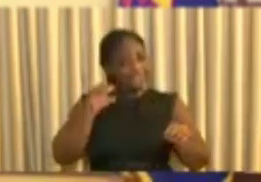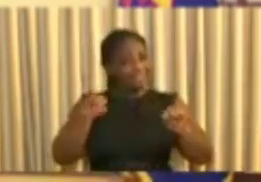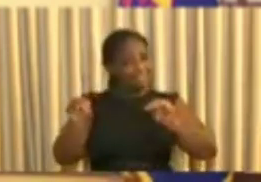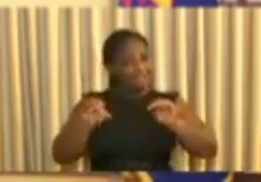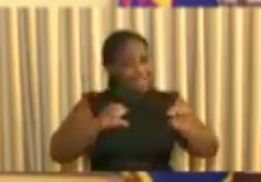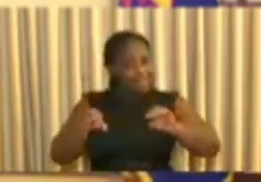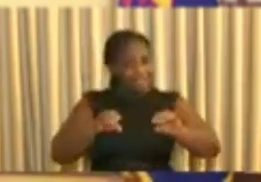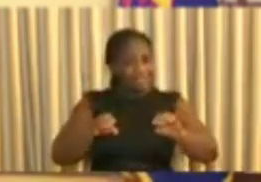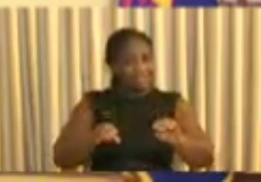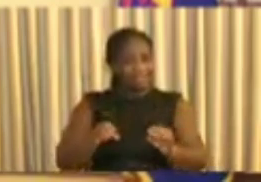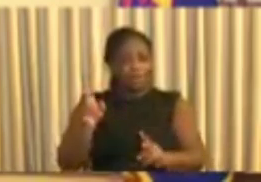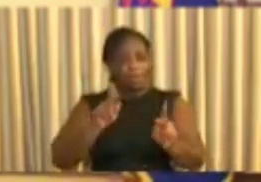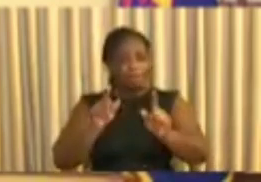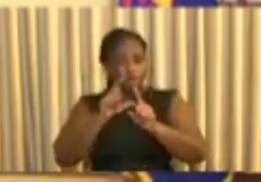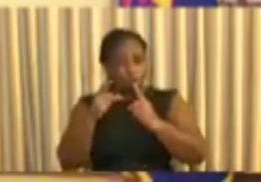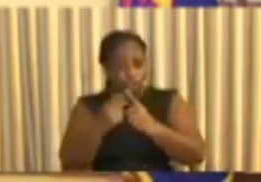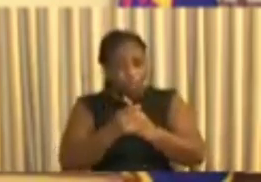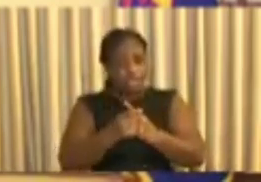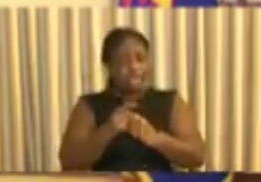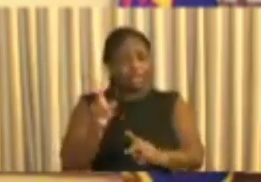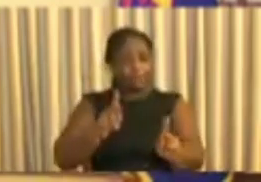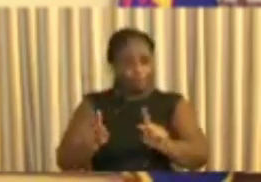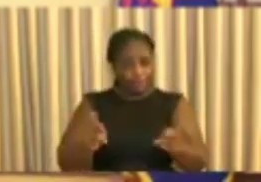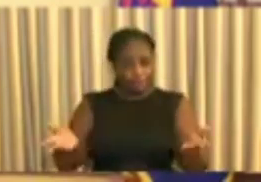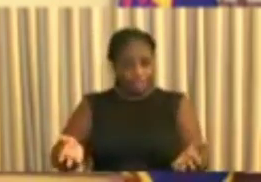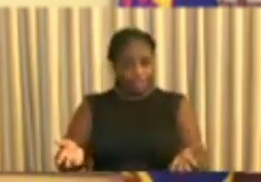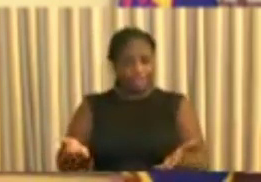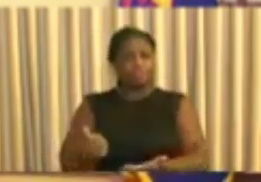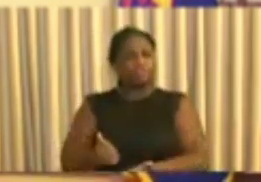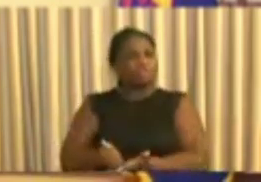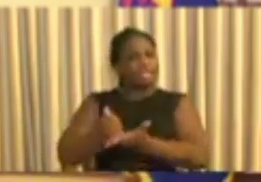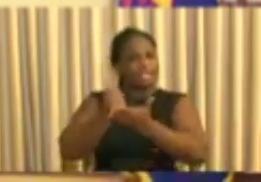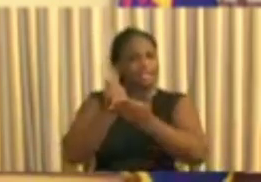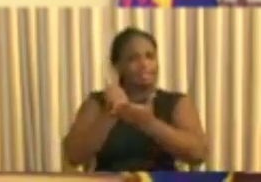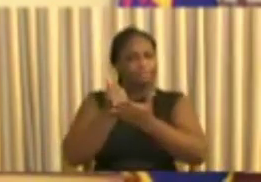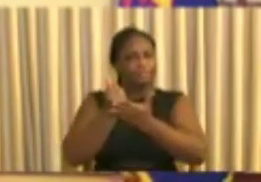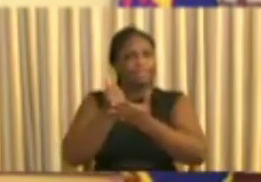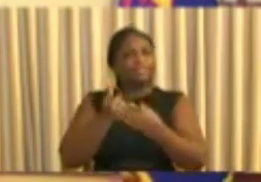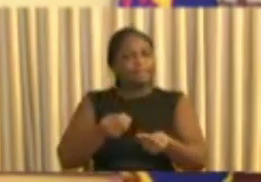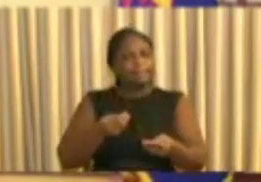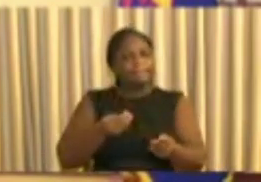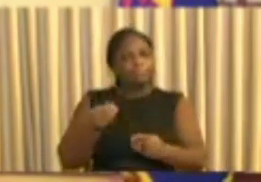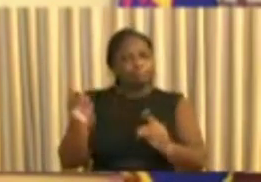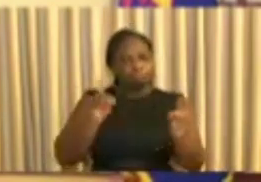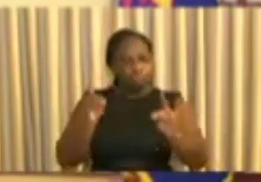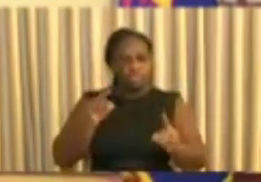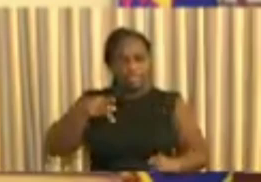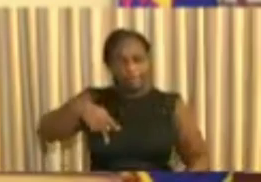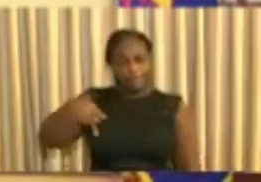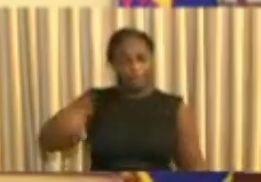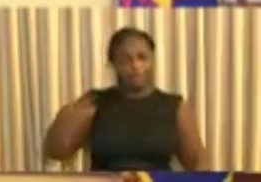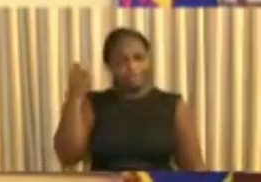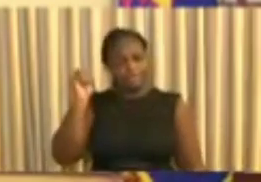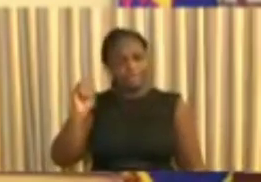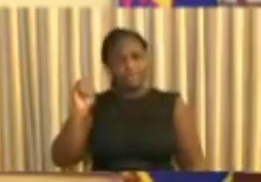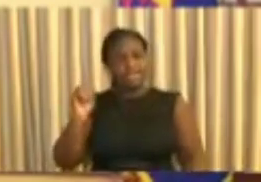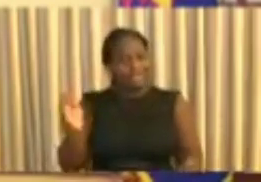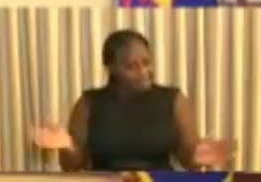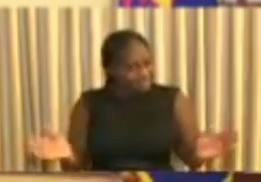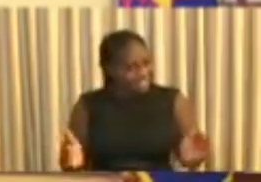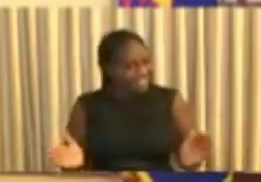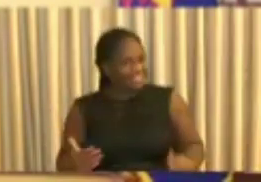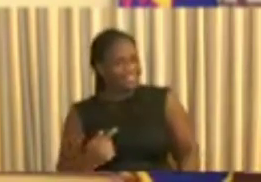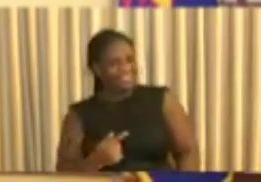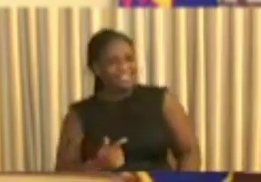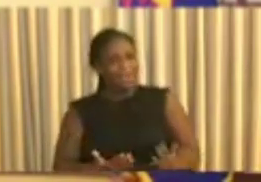engaged with local manufacturing companies to assist them in the domestic production of PPEs, and I'm